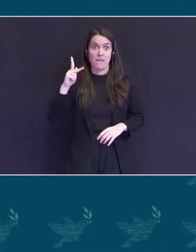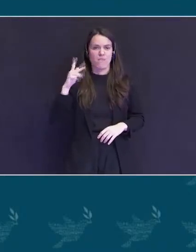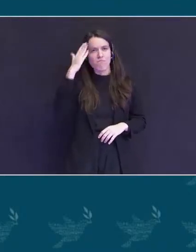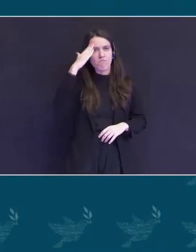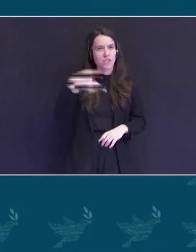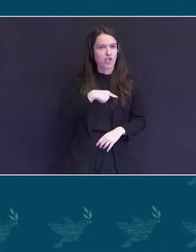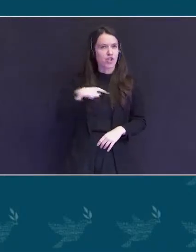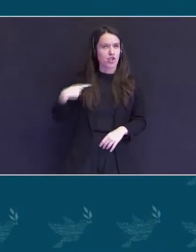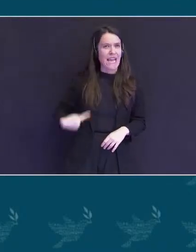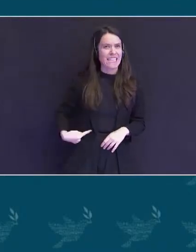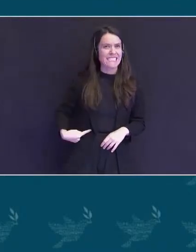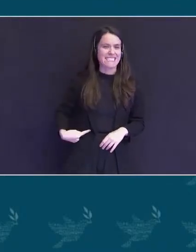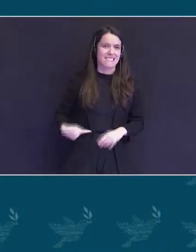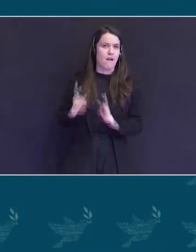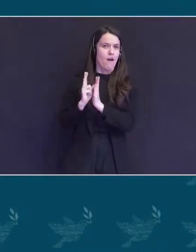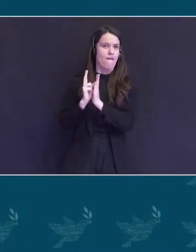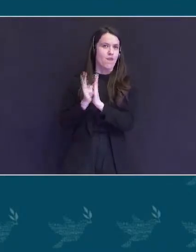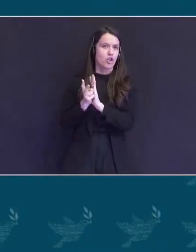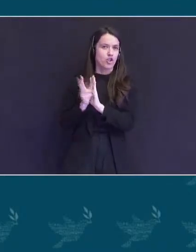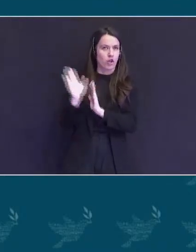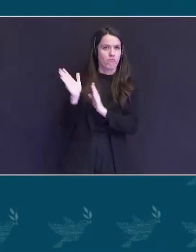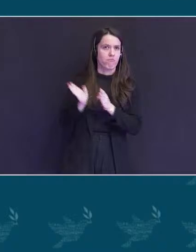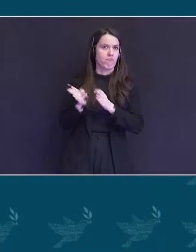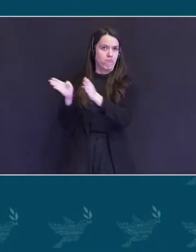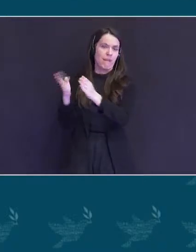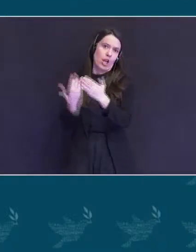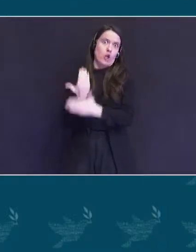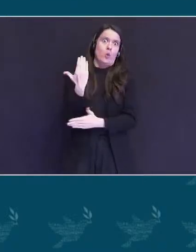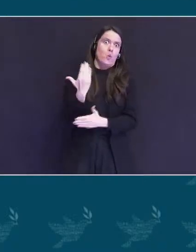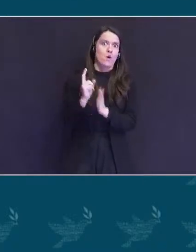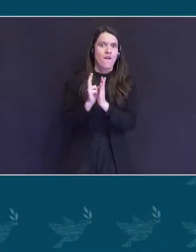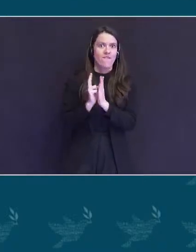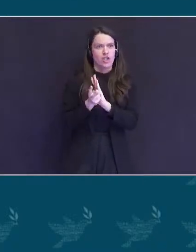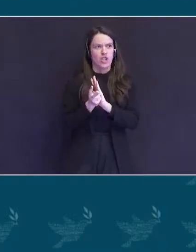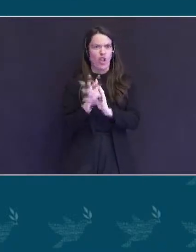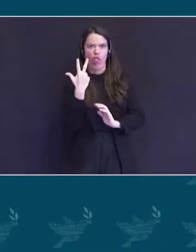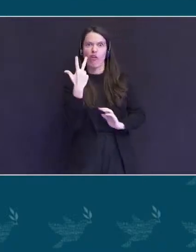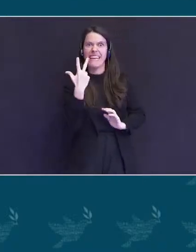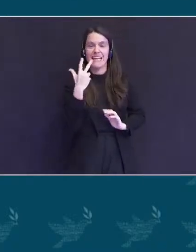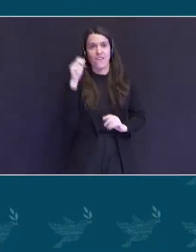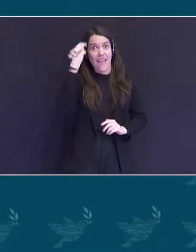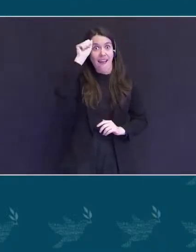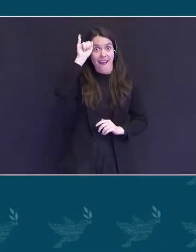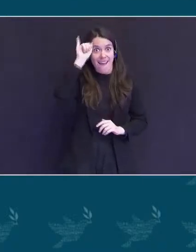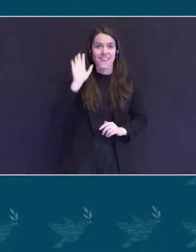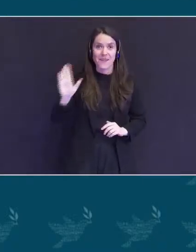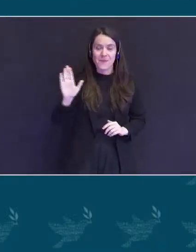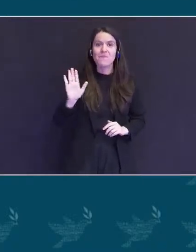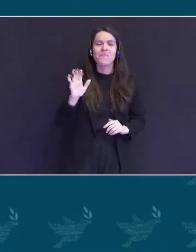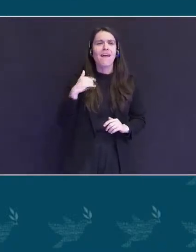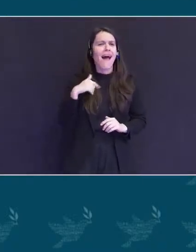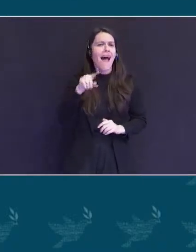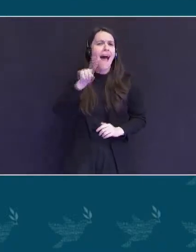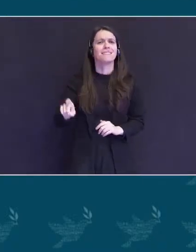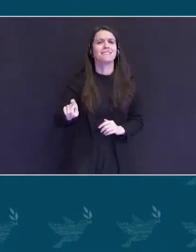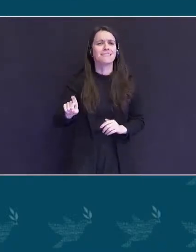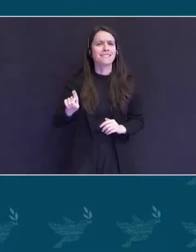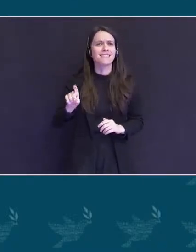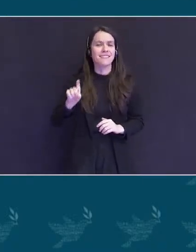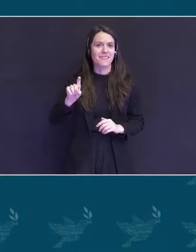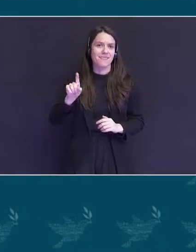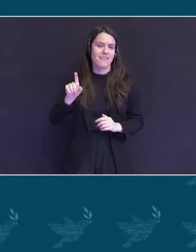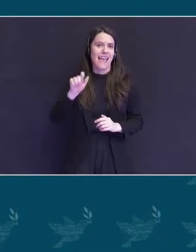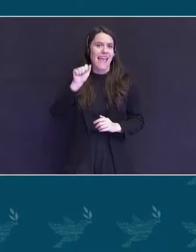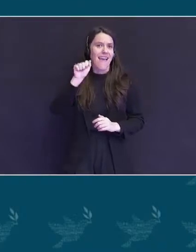Chinese versions of new version number 3 of artificial intelligence, and I asked